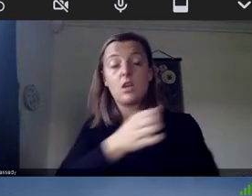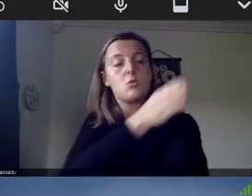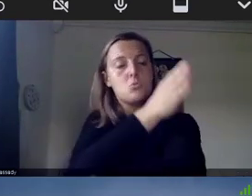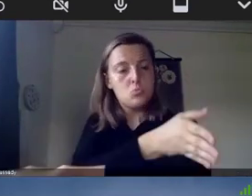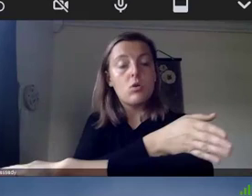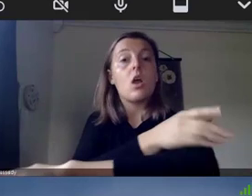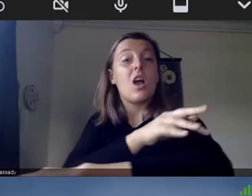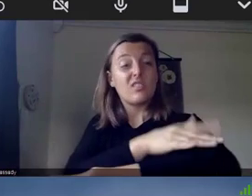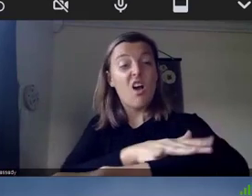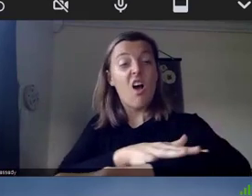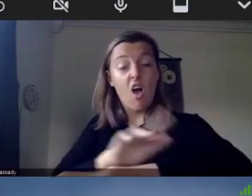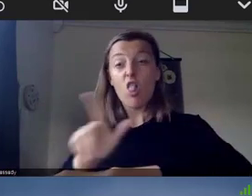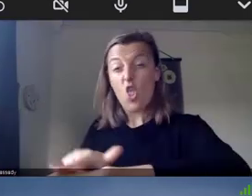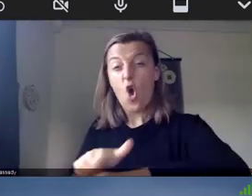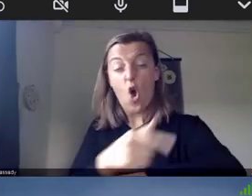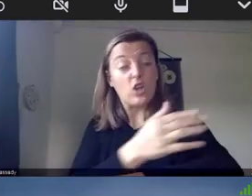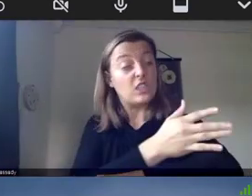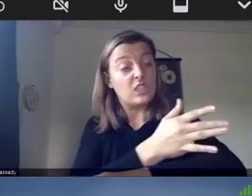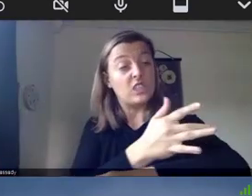all those cases.